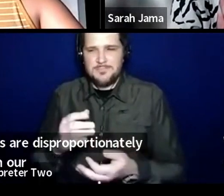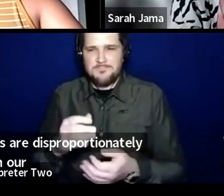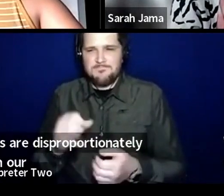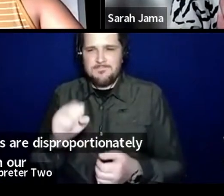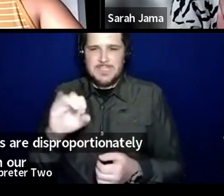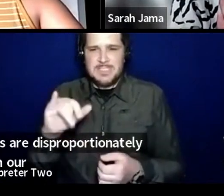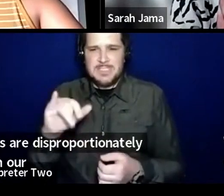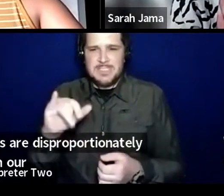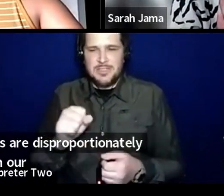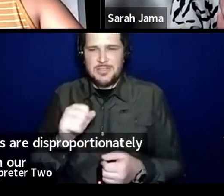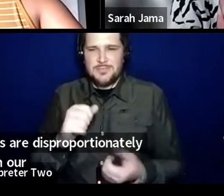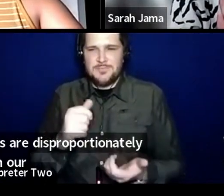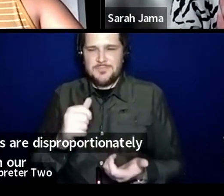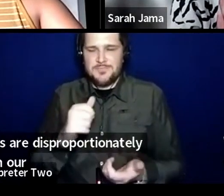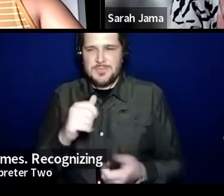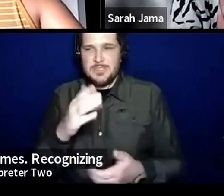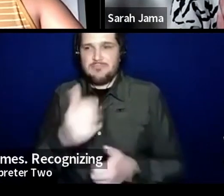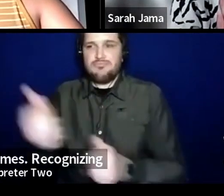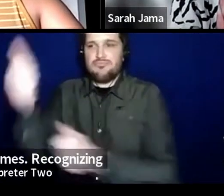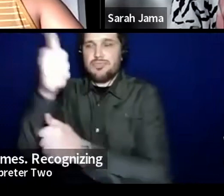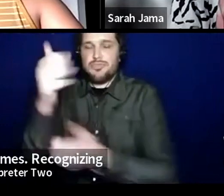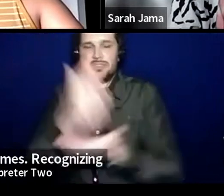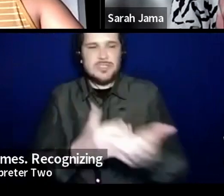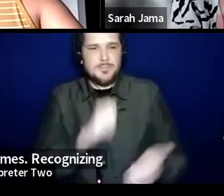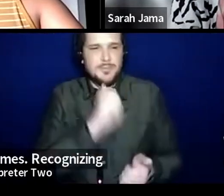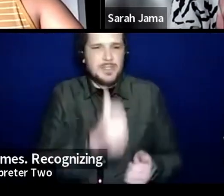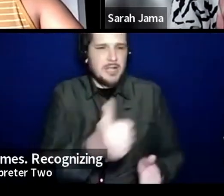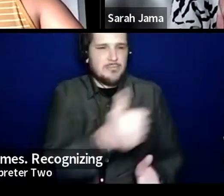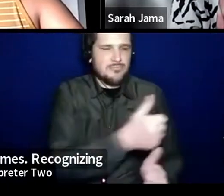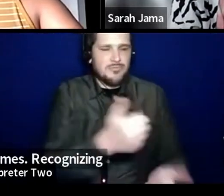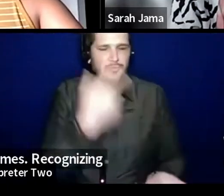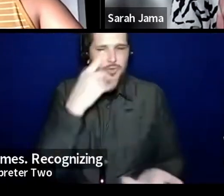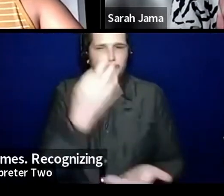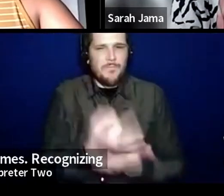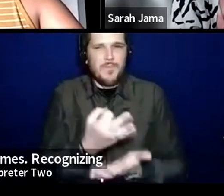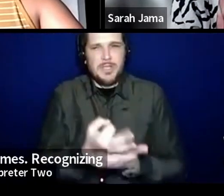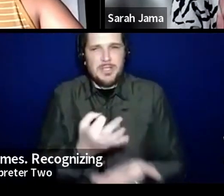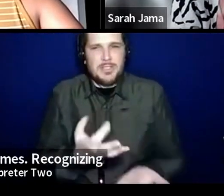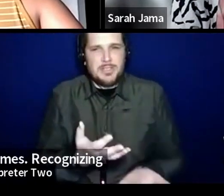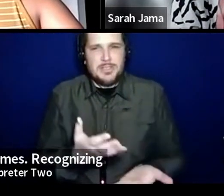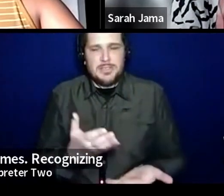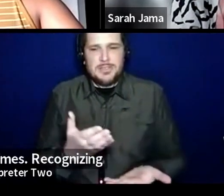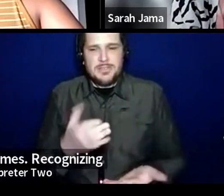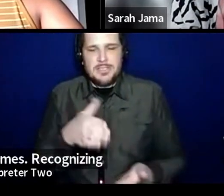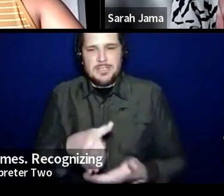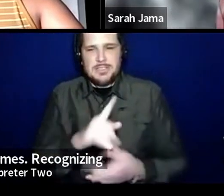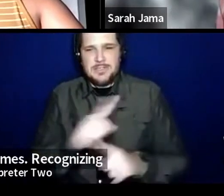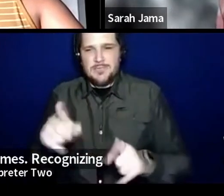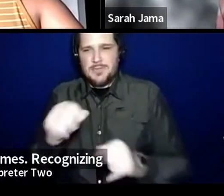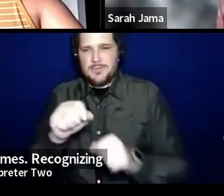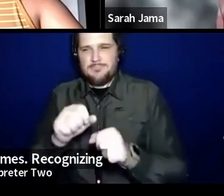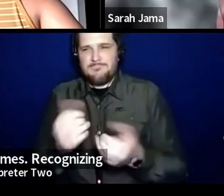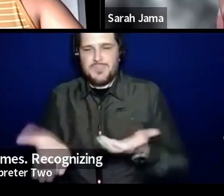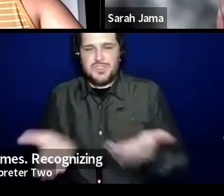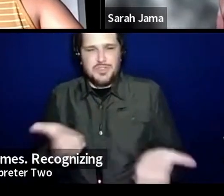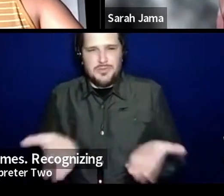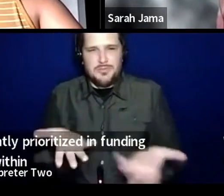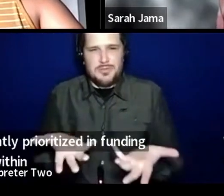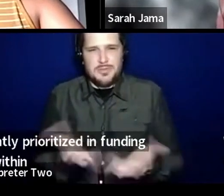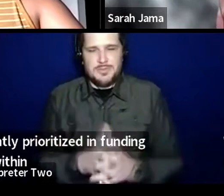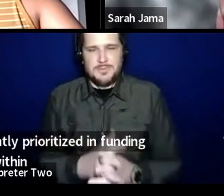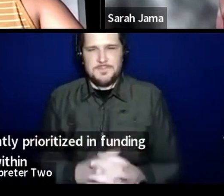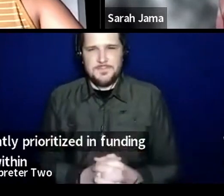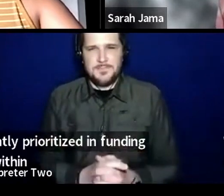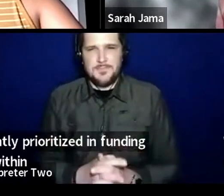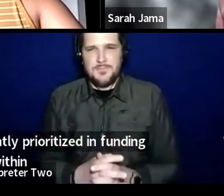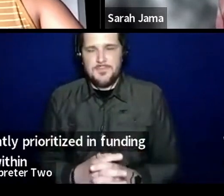inherently prioritized in our funding models and within our services. And then the realities of